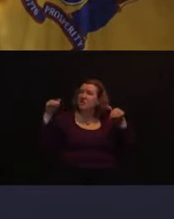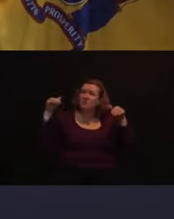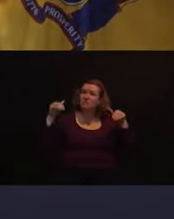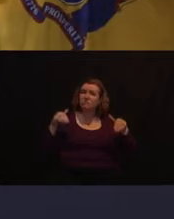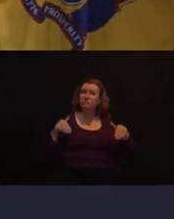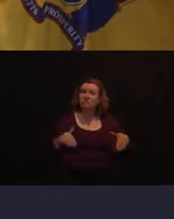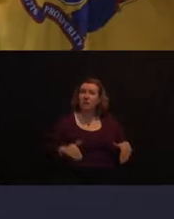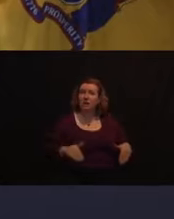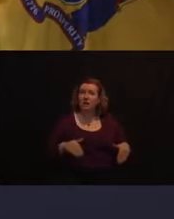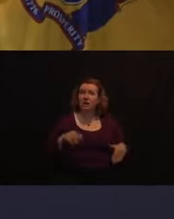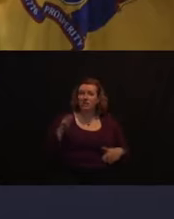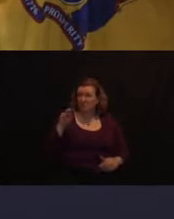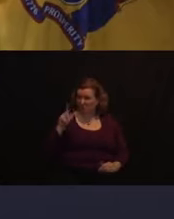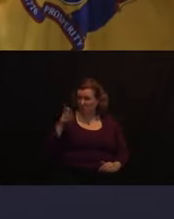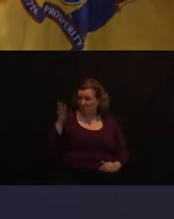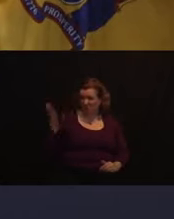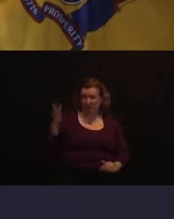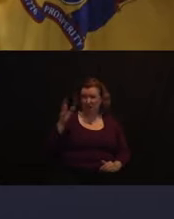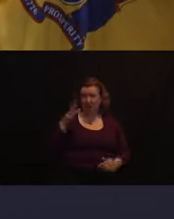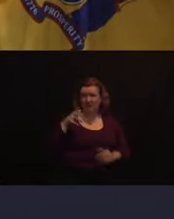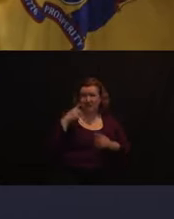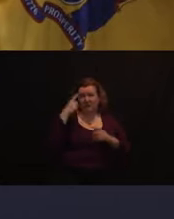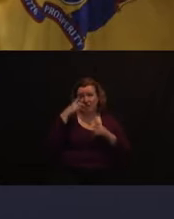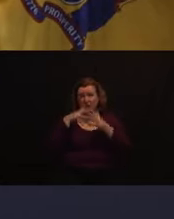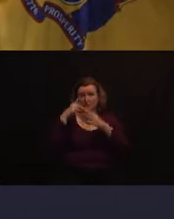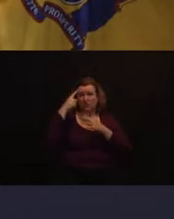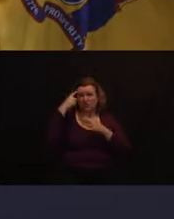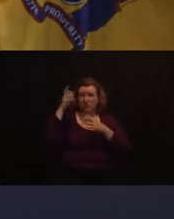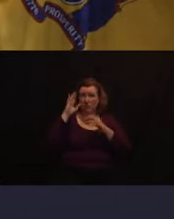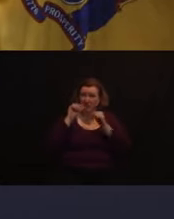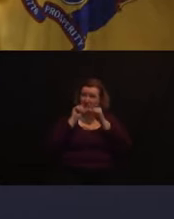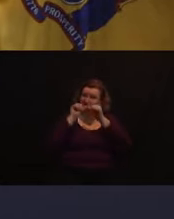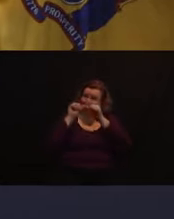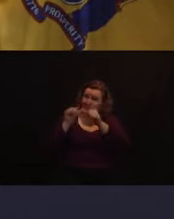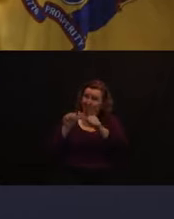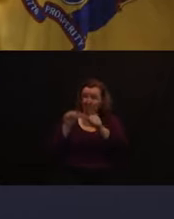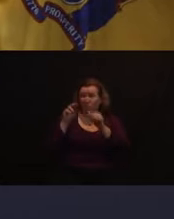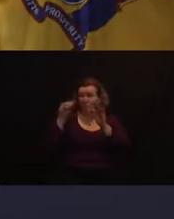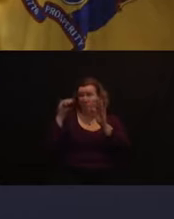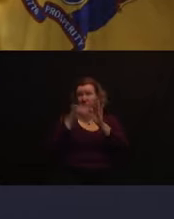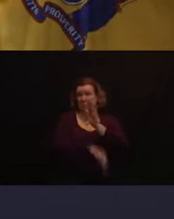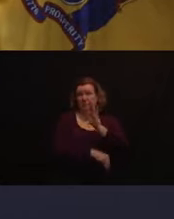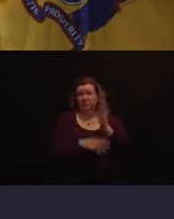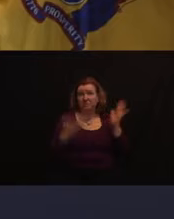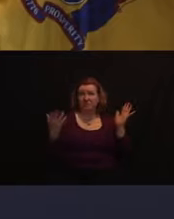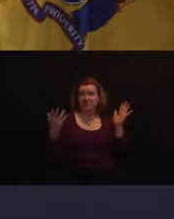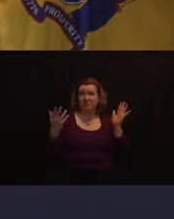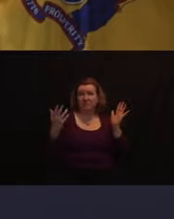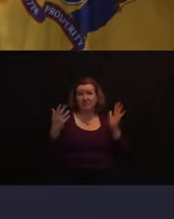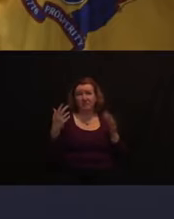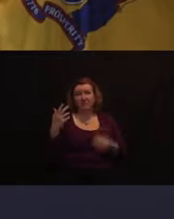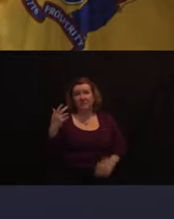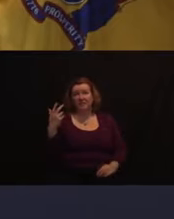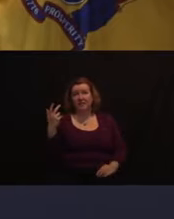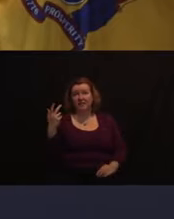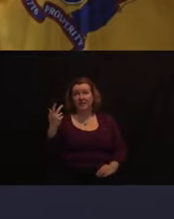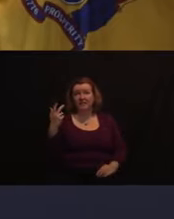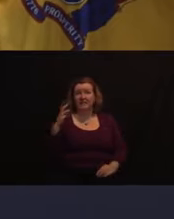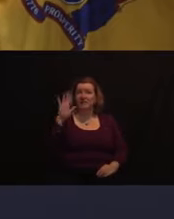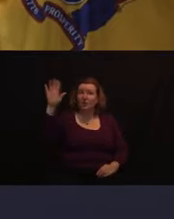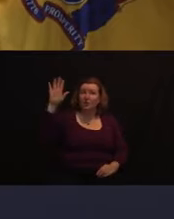long-term prognosis is for American Dream. Separately, a Stockton poll released earlier today put your approval rating